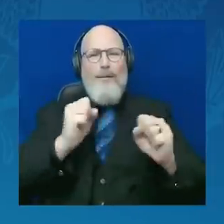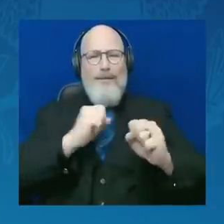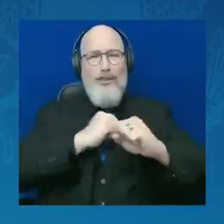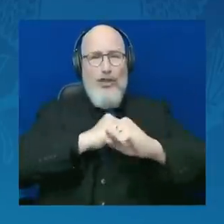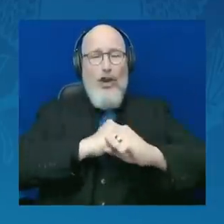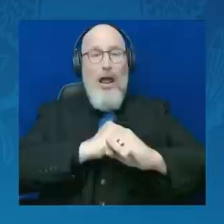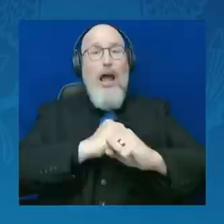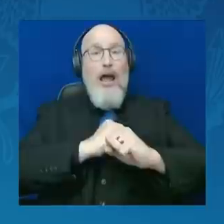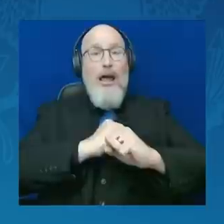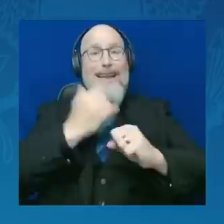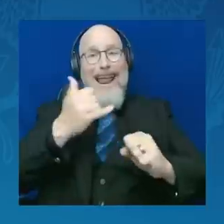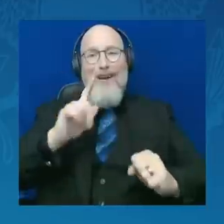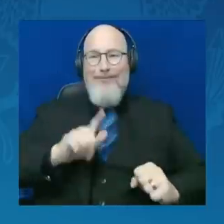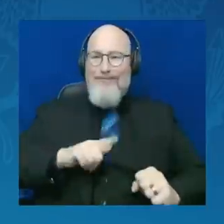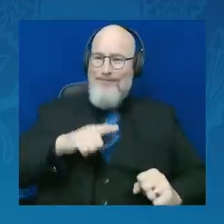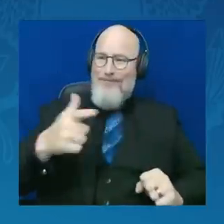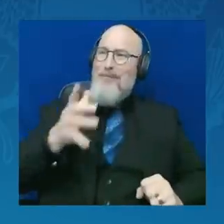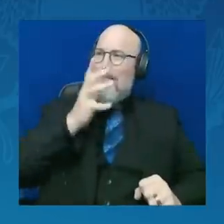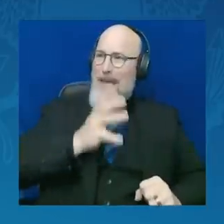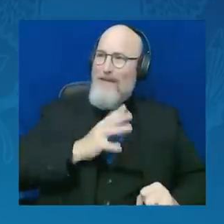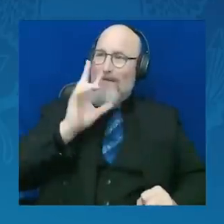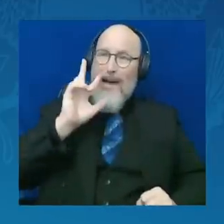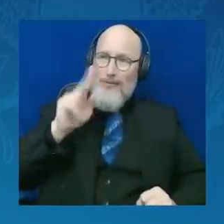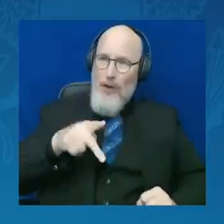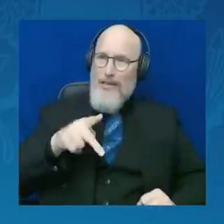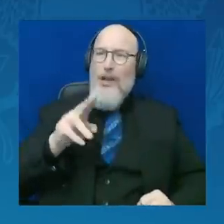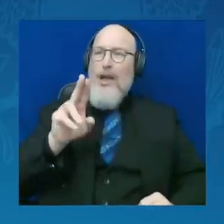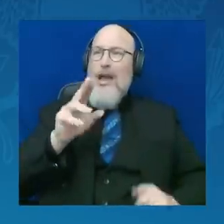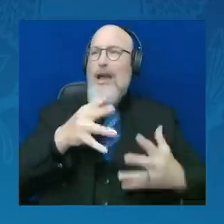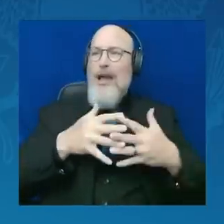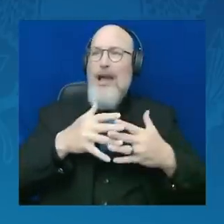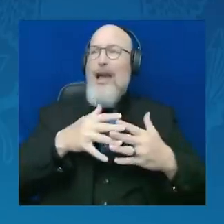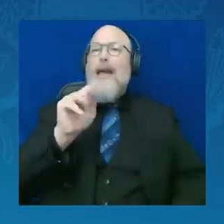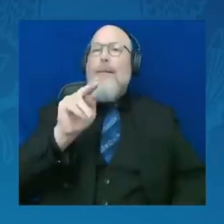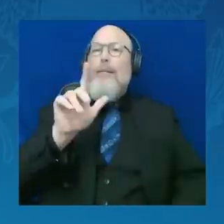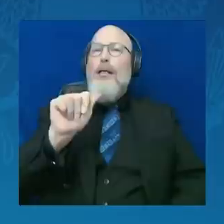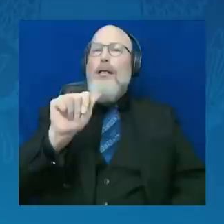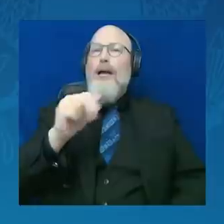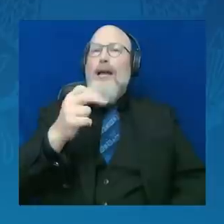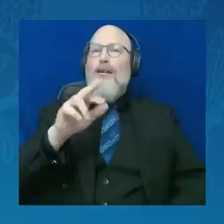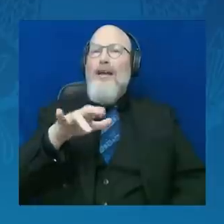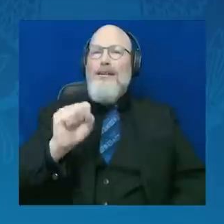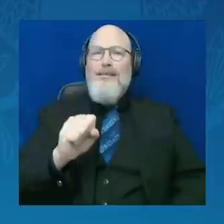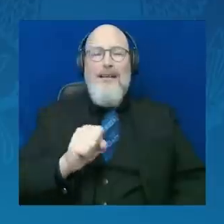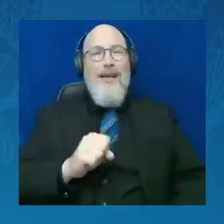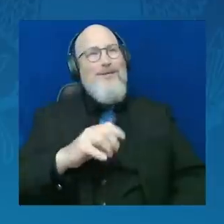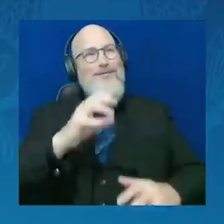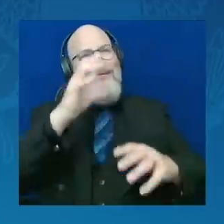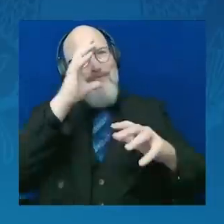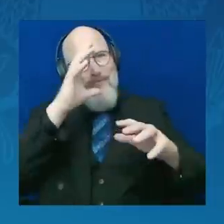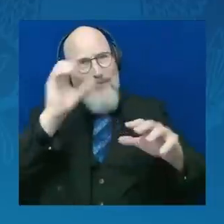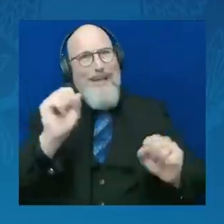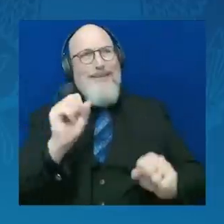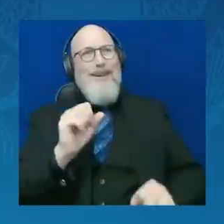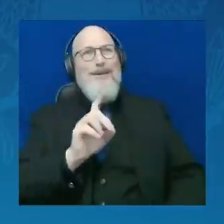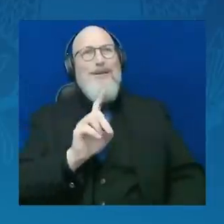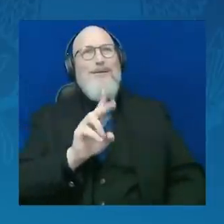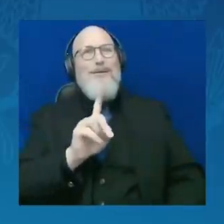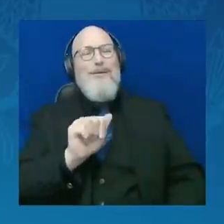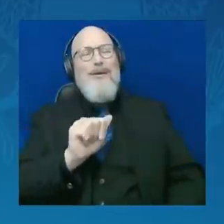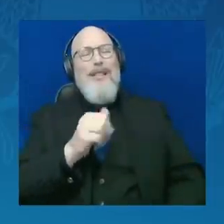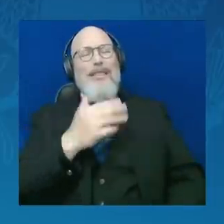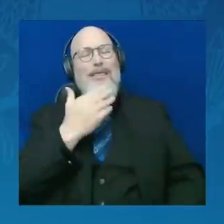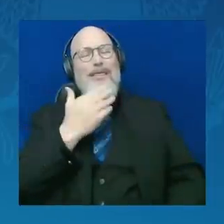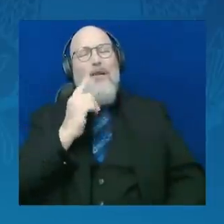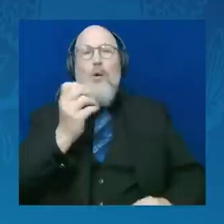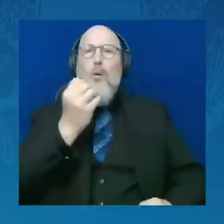United States of America, Madam Kamala Harris. President Duda, and for the warm welcome, under unfortunate circumstances,